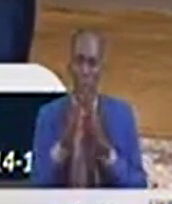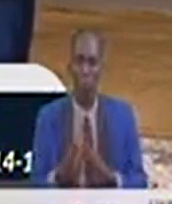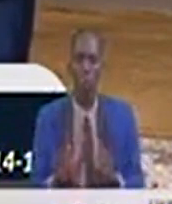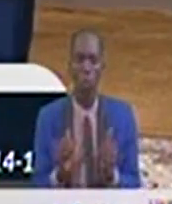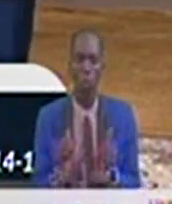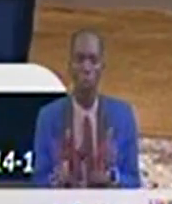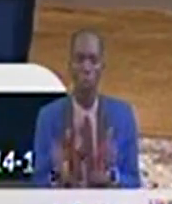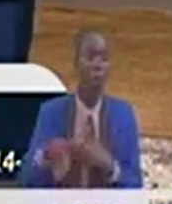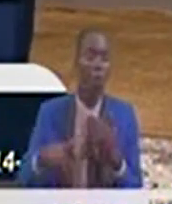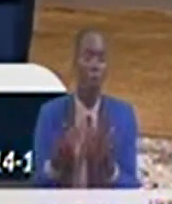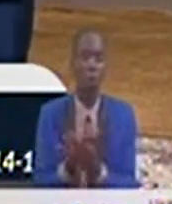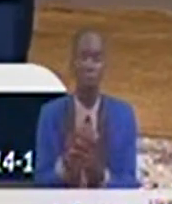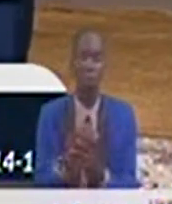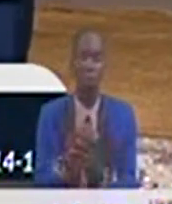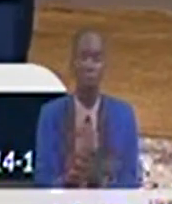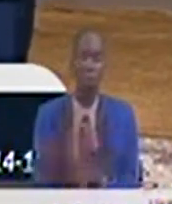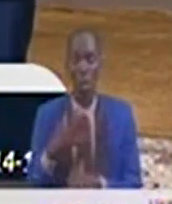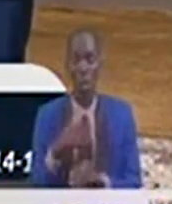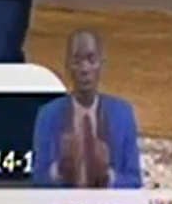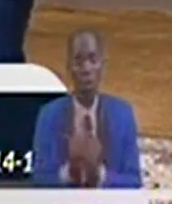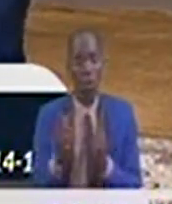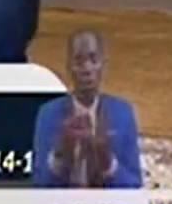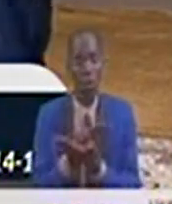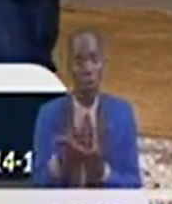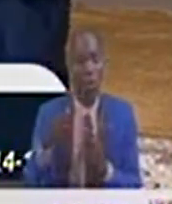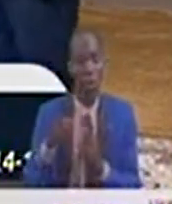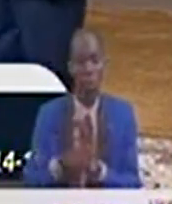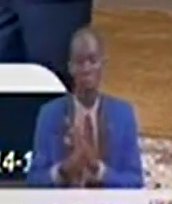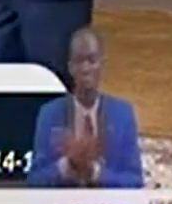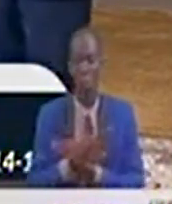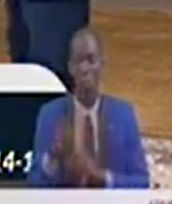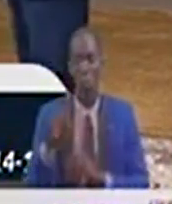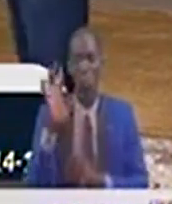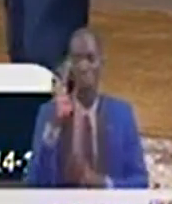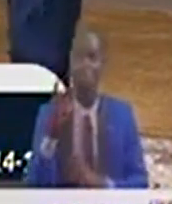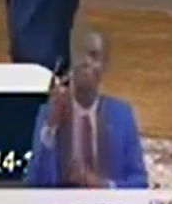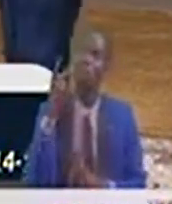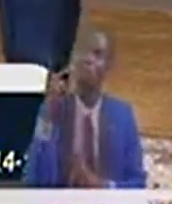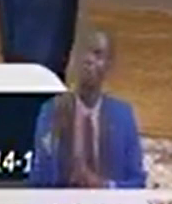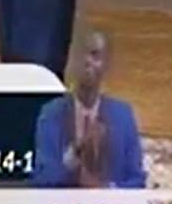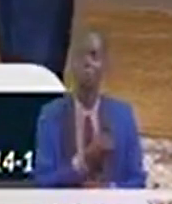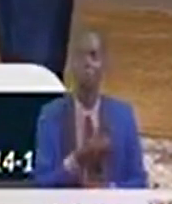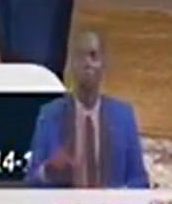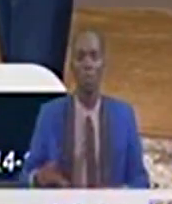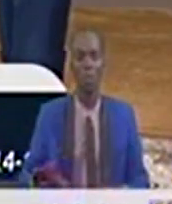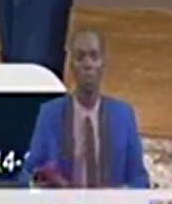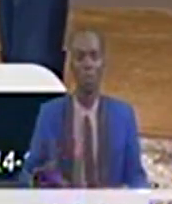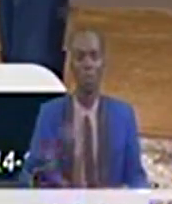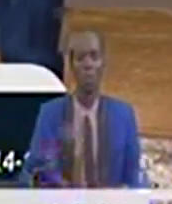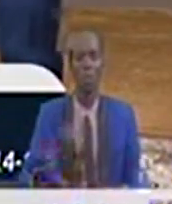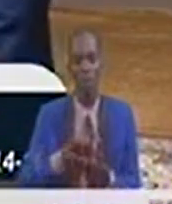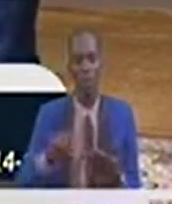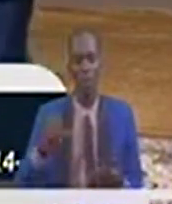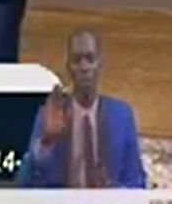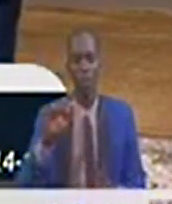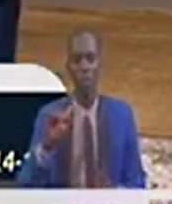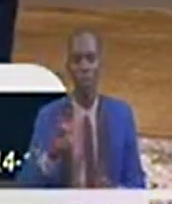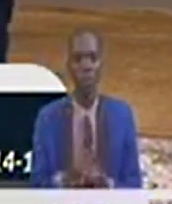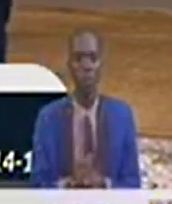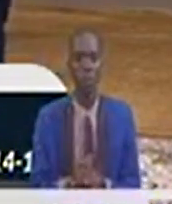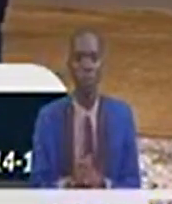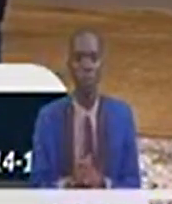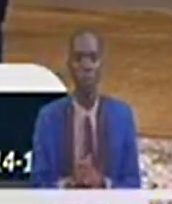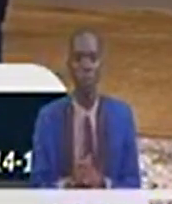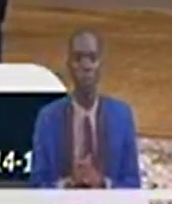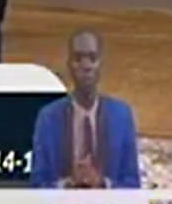men and holiness, without which no man shall see the Lord. Look at verse 15. In verse